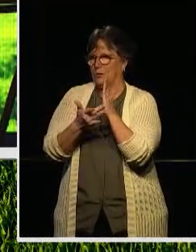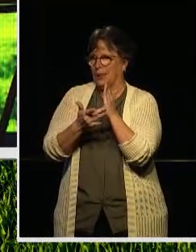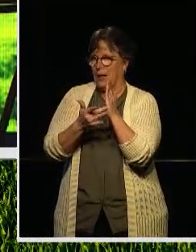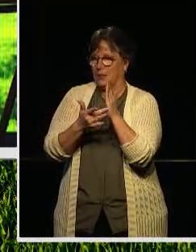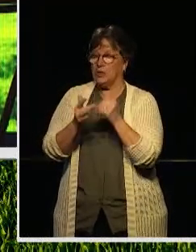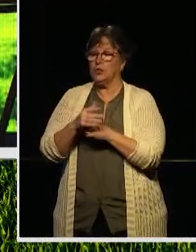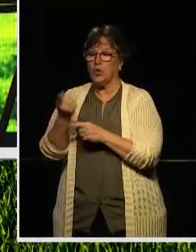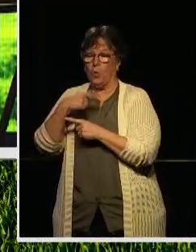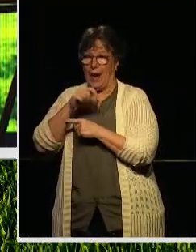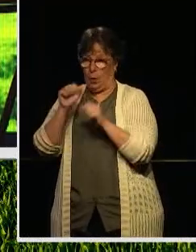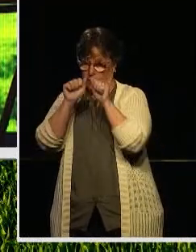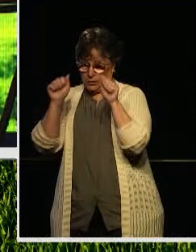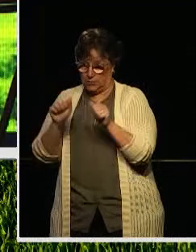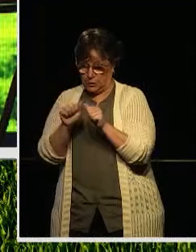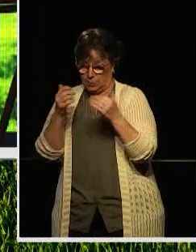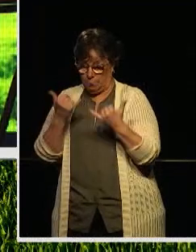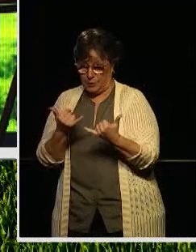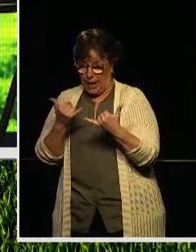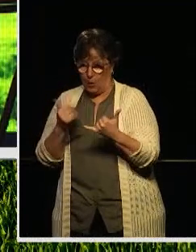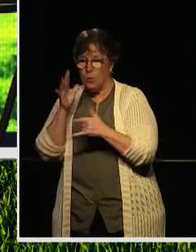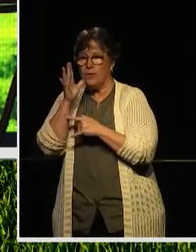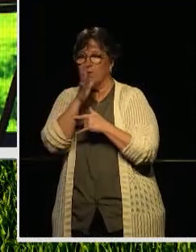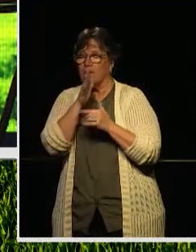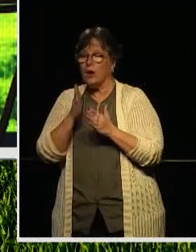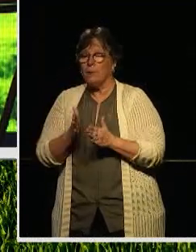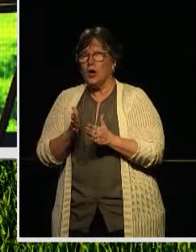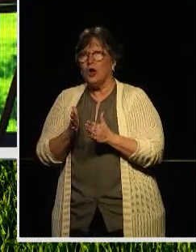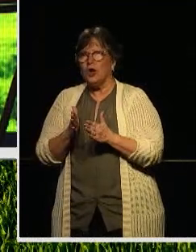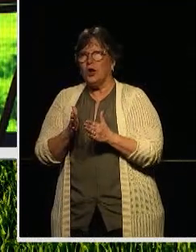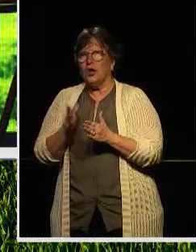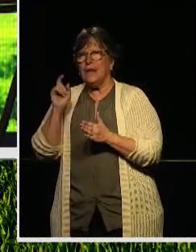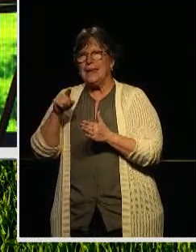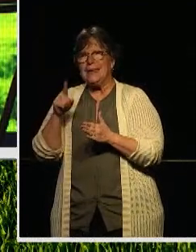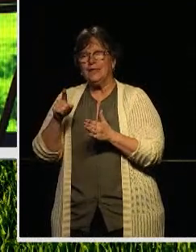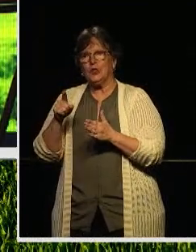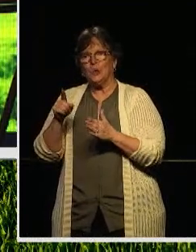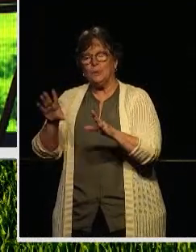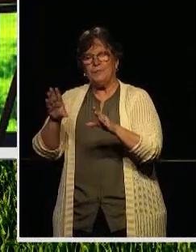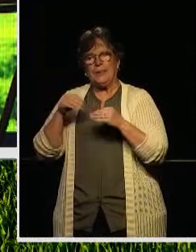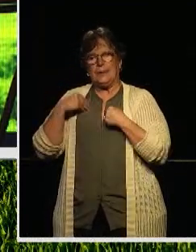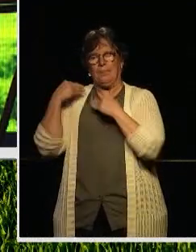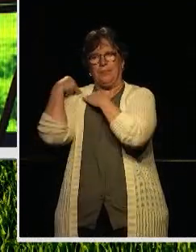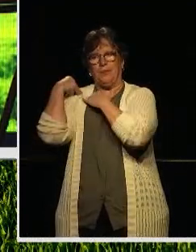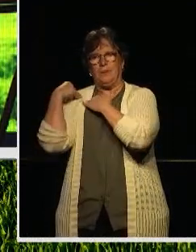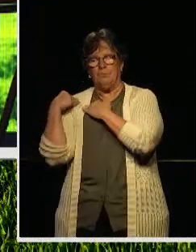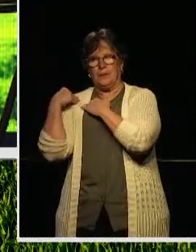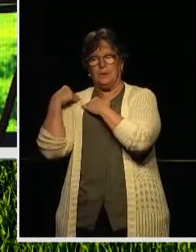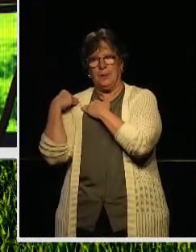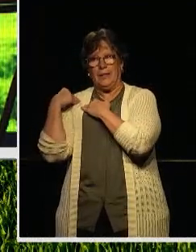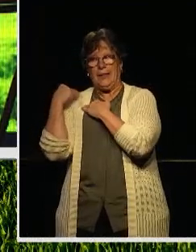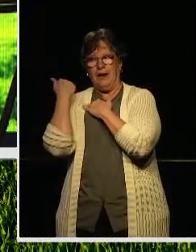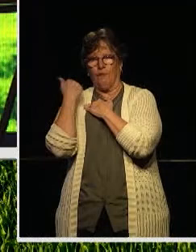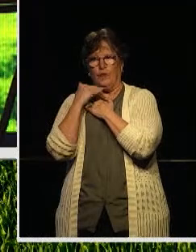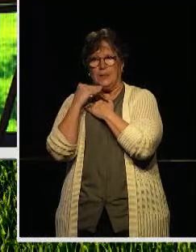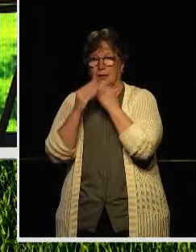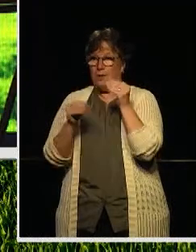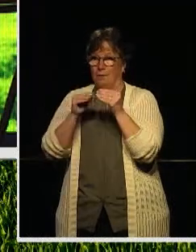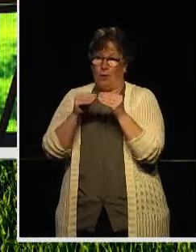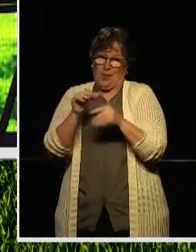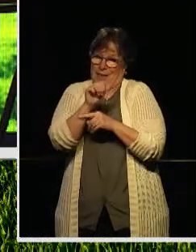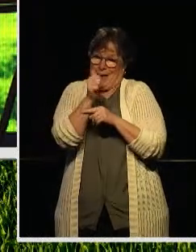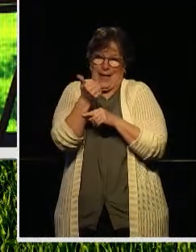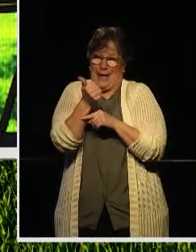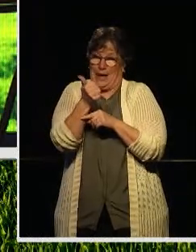system that we have today, the farmer really has to shoulder the burden of risk more than probably any other player